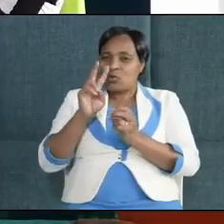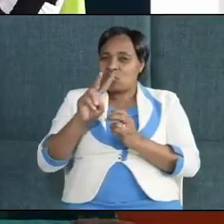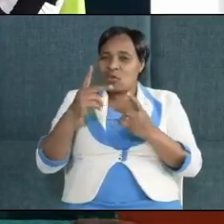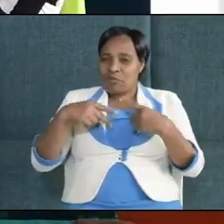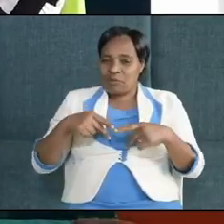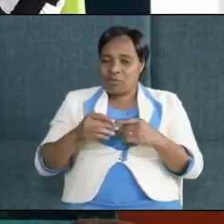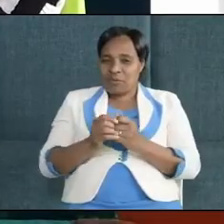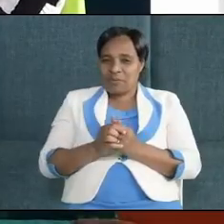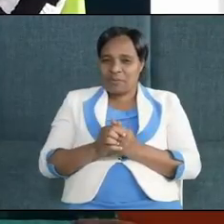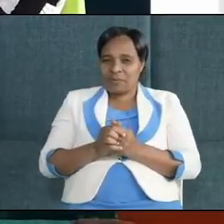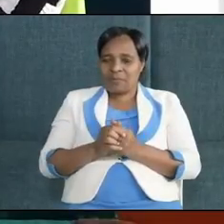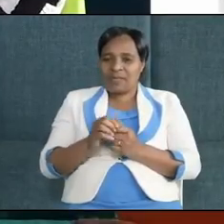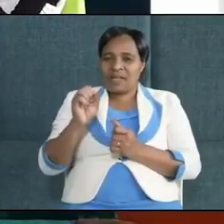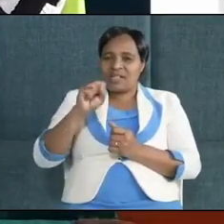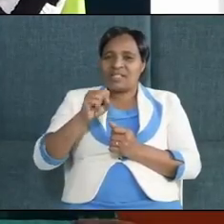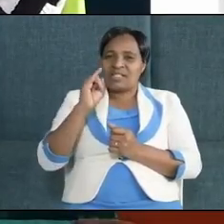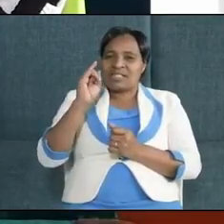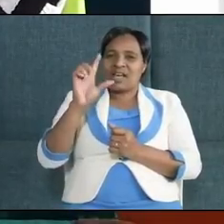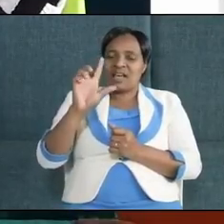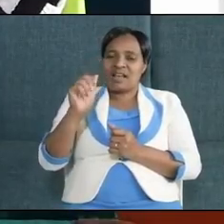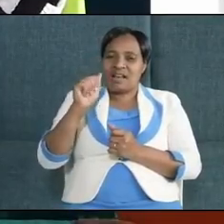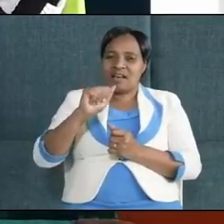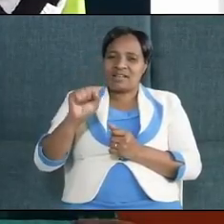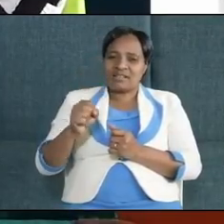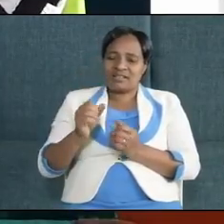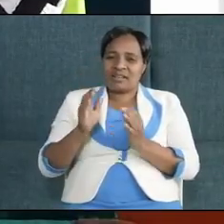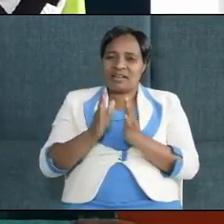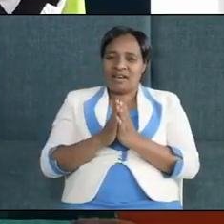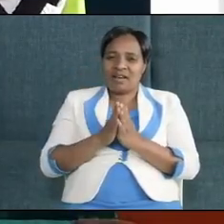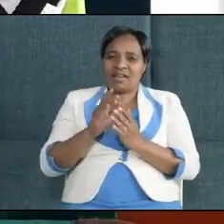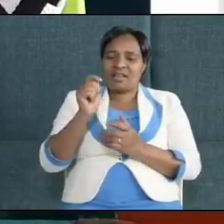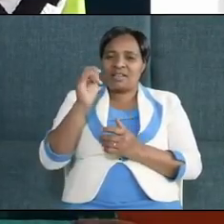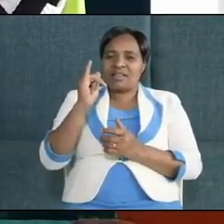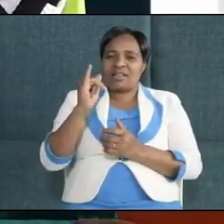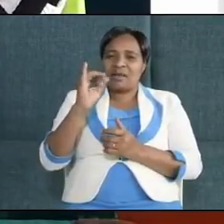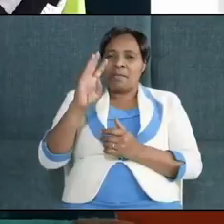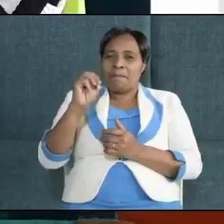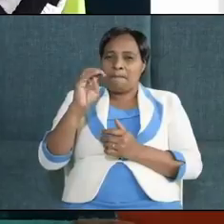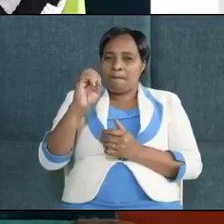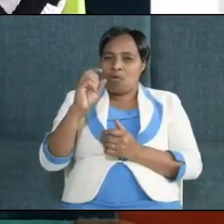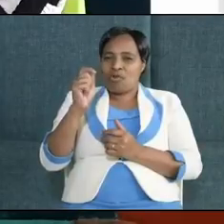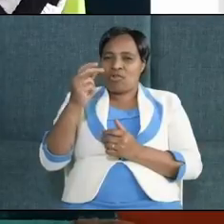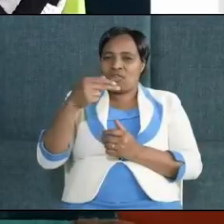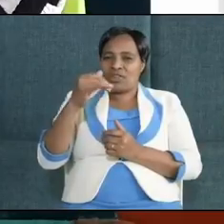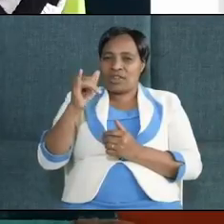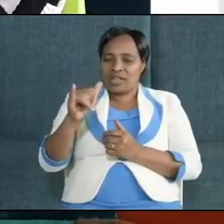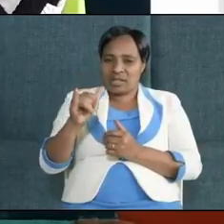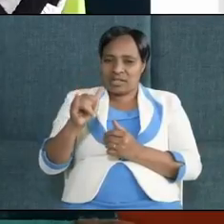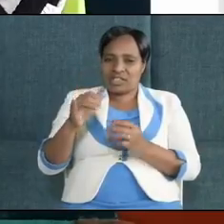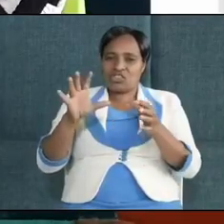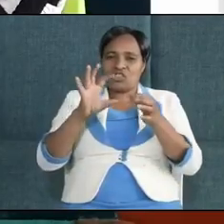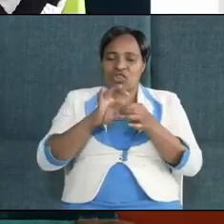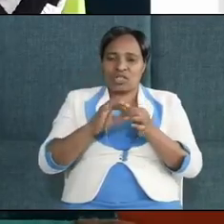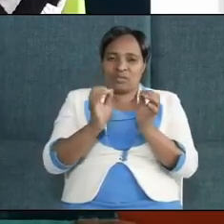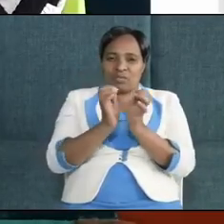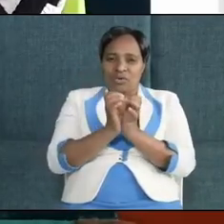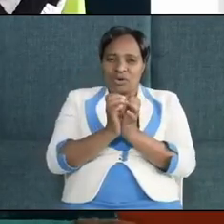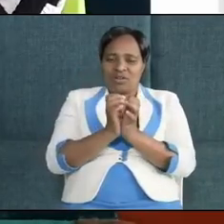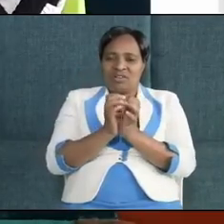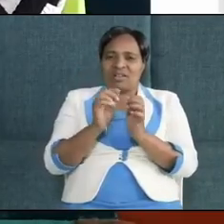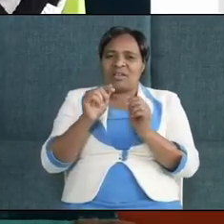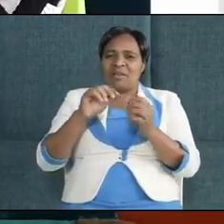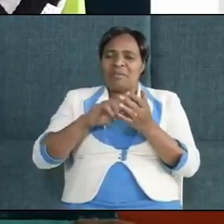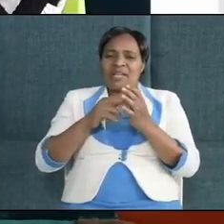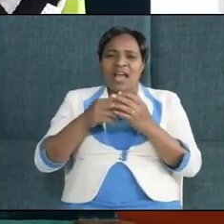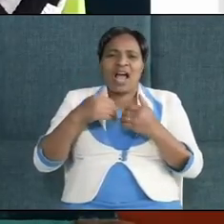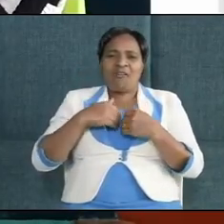they? Silas and Timothy. Yes, Silas and Timothy, they joined Paul, and suddenly Paul had all this